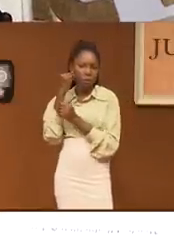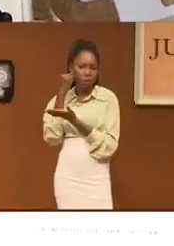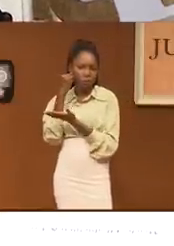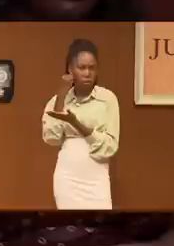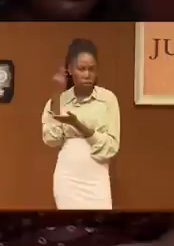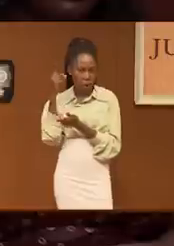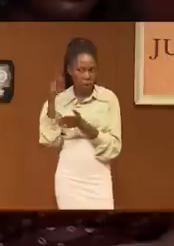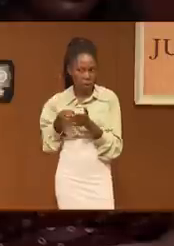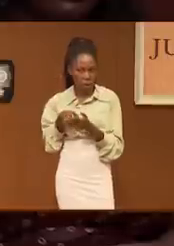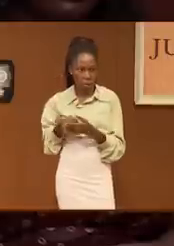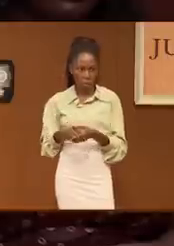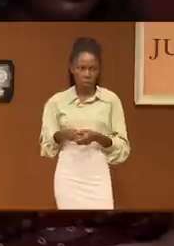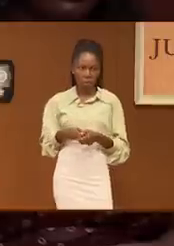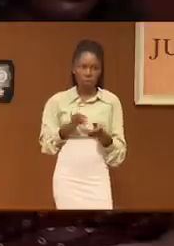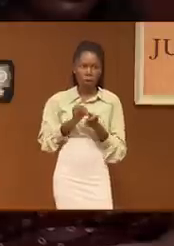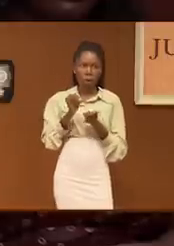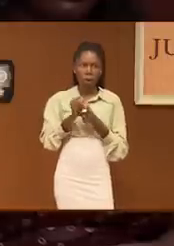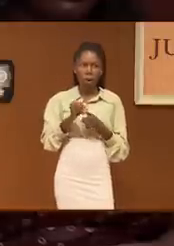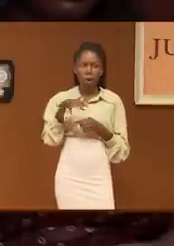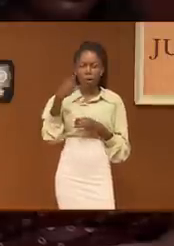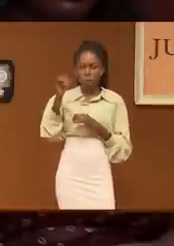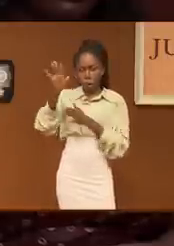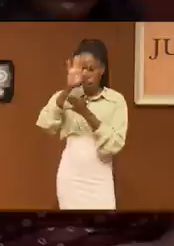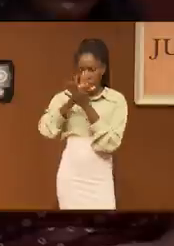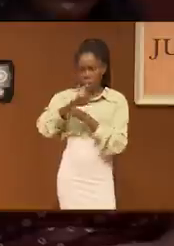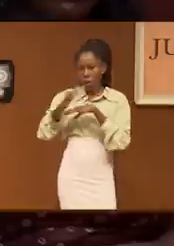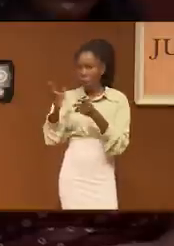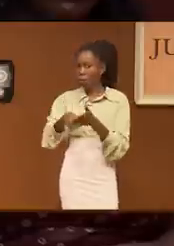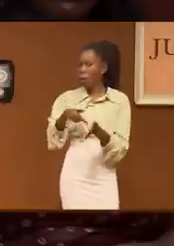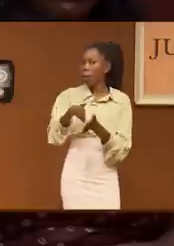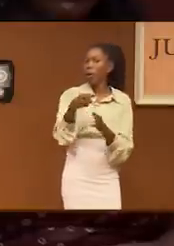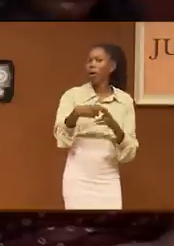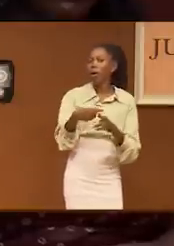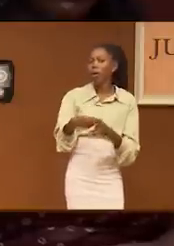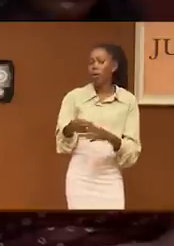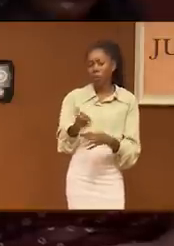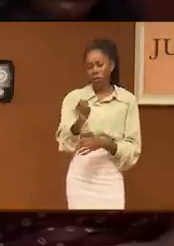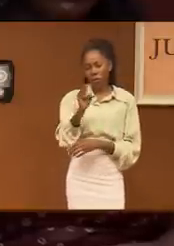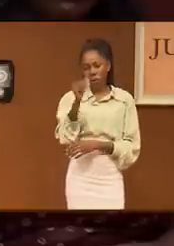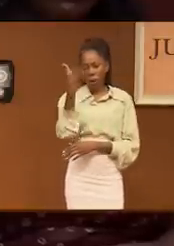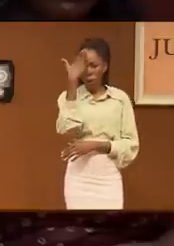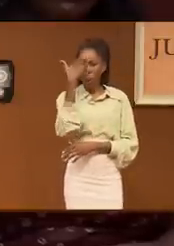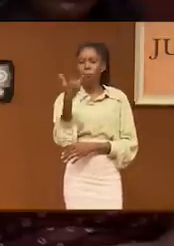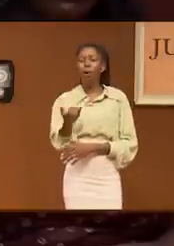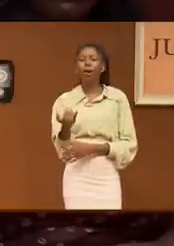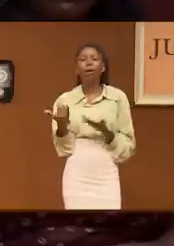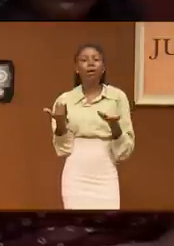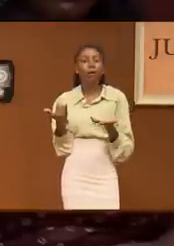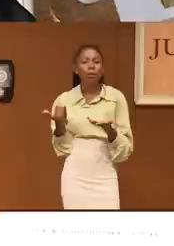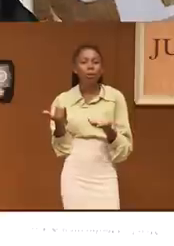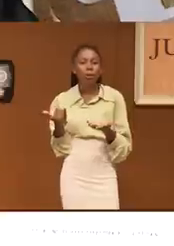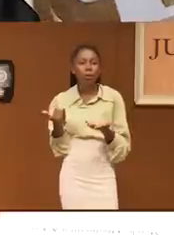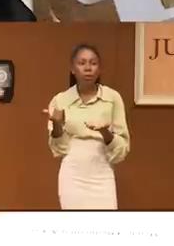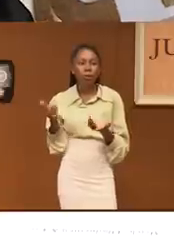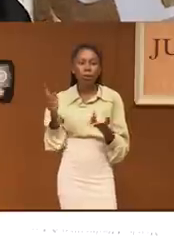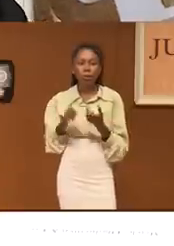him. Your husband does not want to pay rent. No. So what consent do you need from him? For him